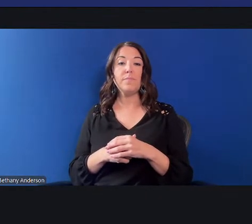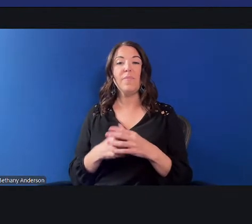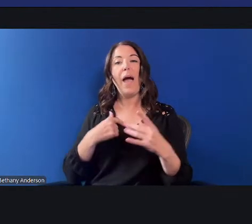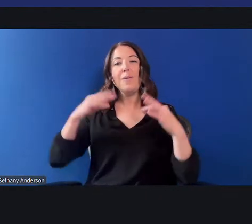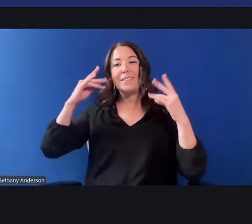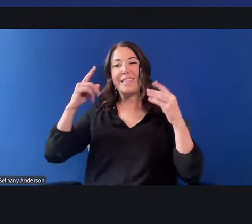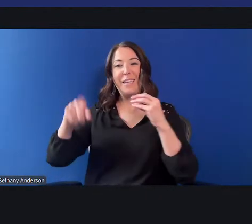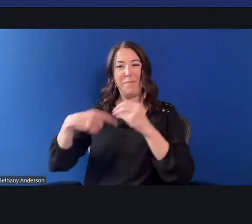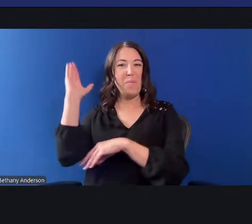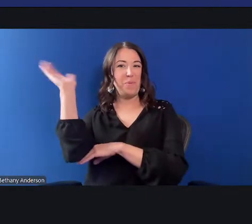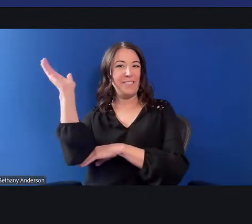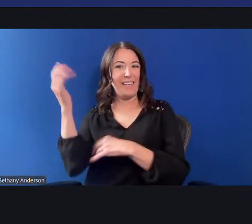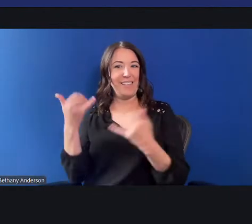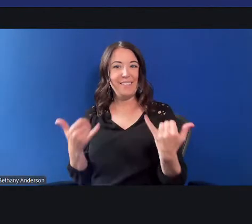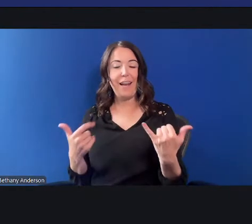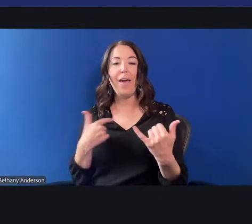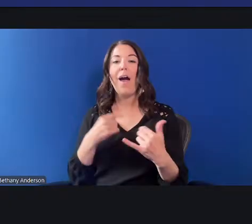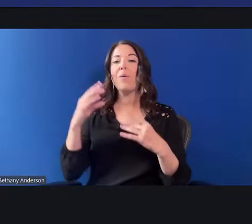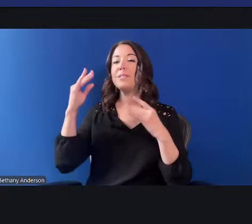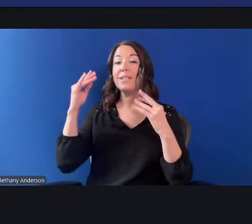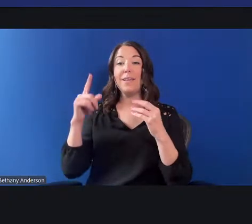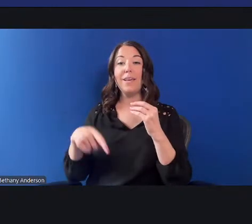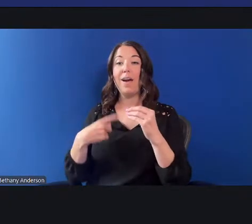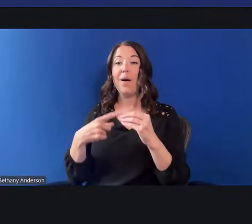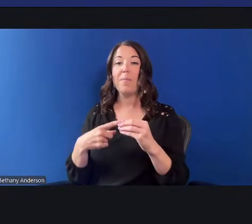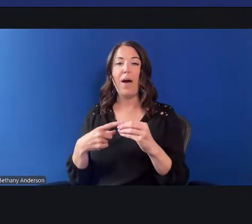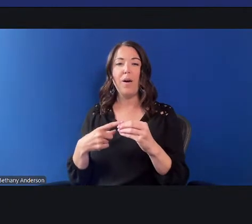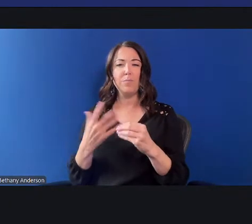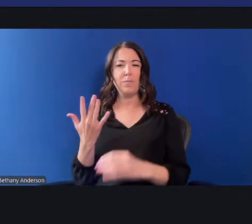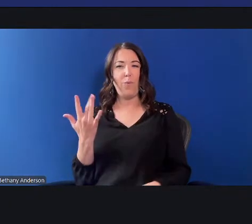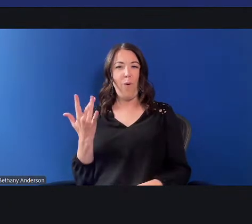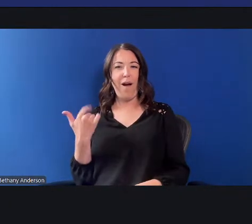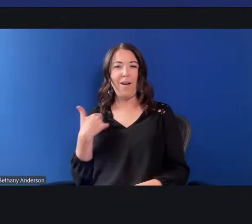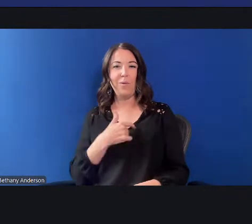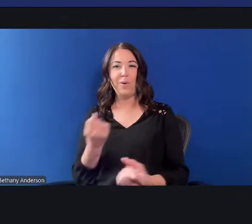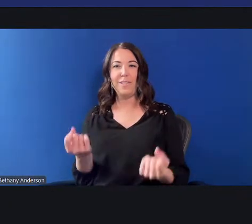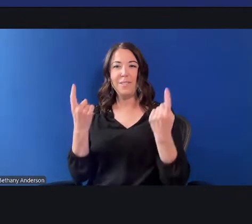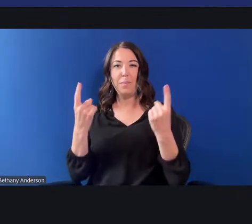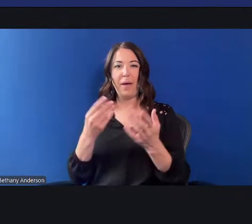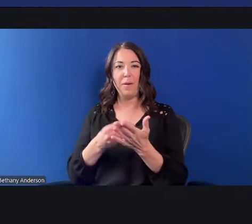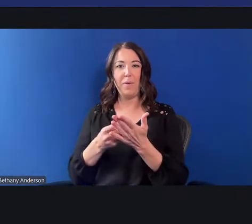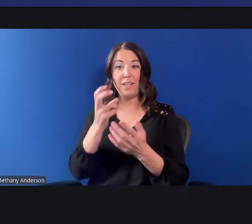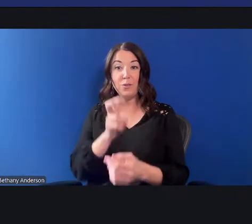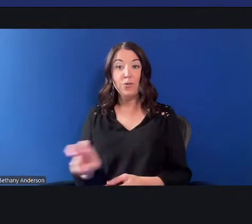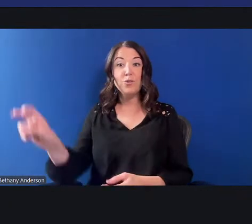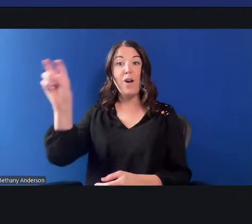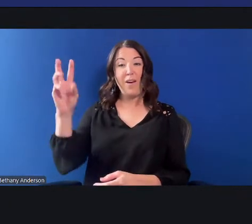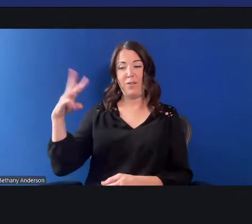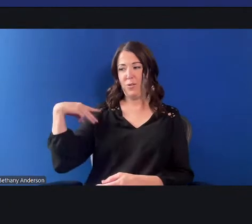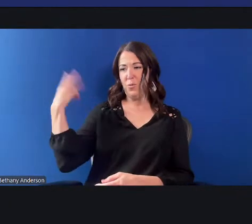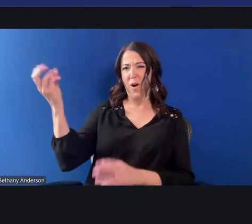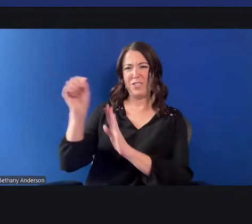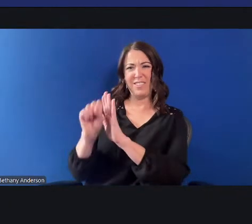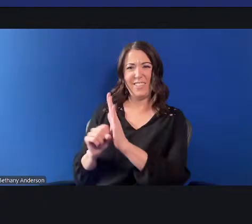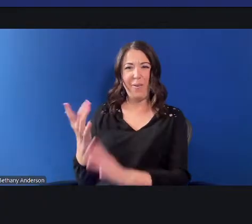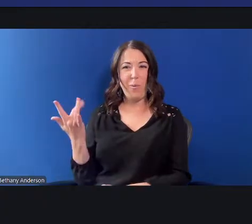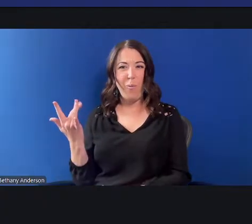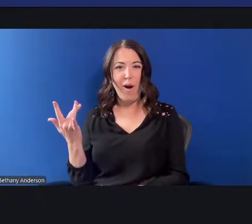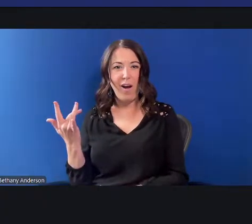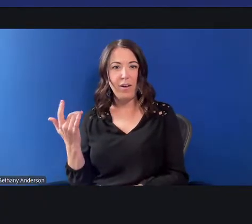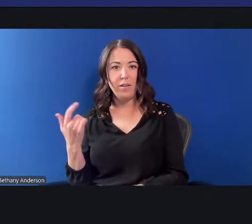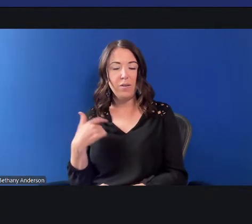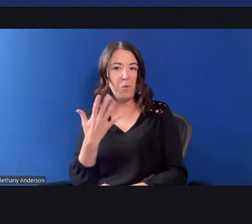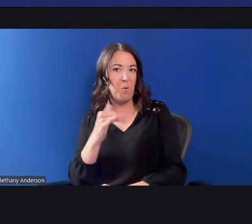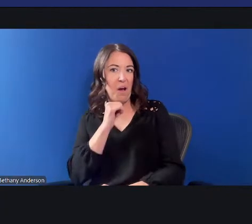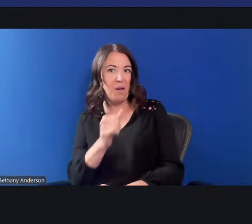presenting today, I was also thinking about why do we spend all the money to travel all the way up to Washington to compete in this race? Couldn't we